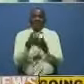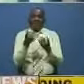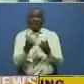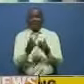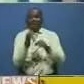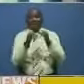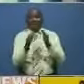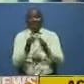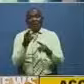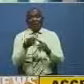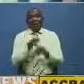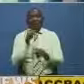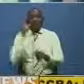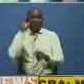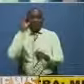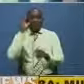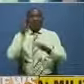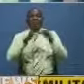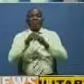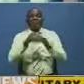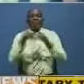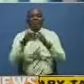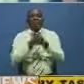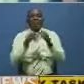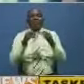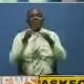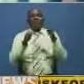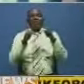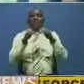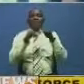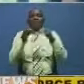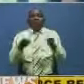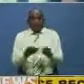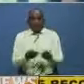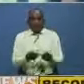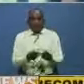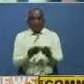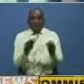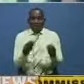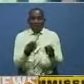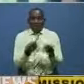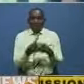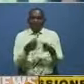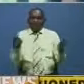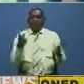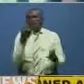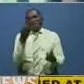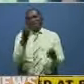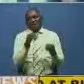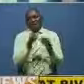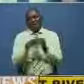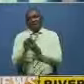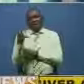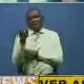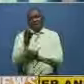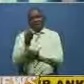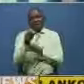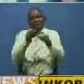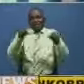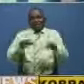Contract the Chinese from BC market in our FFF. The market in our size over 3 after 300 acres